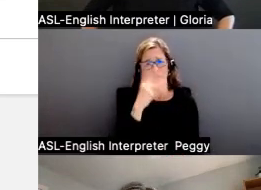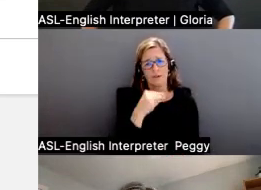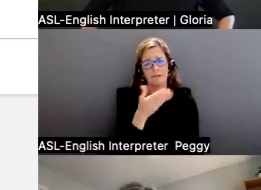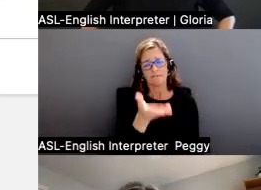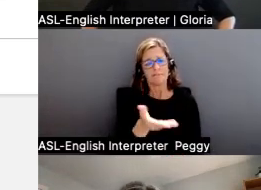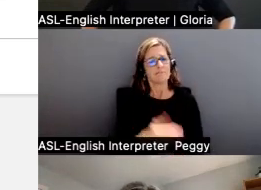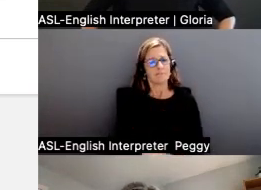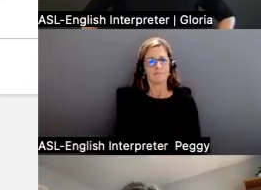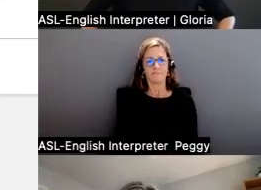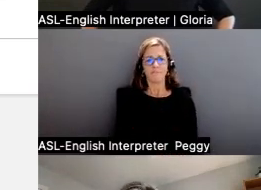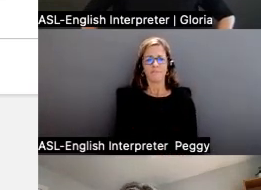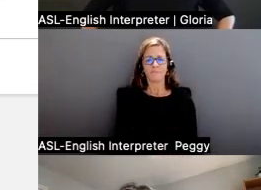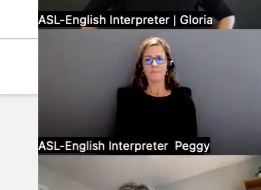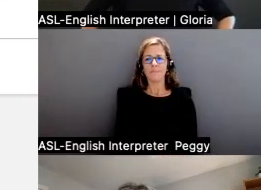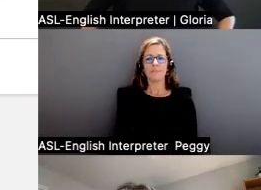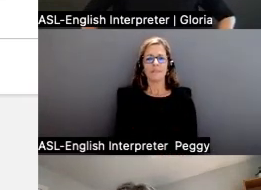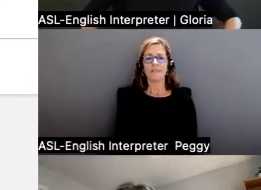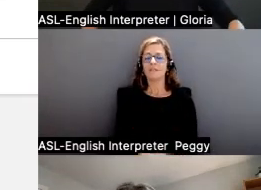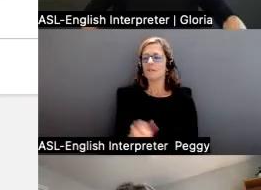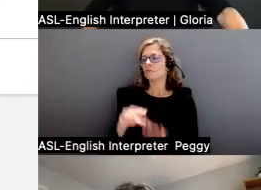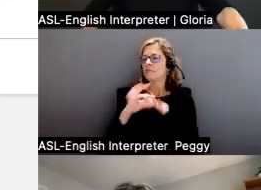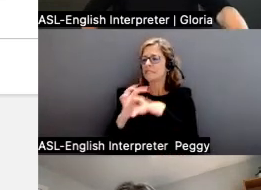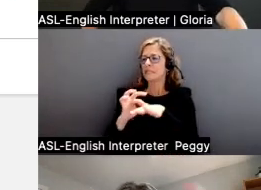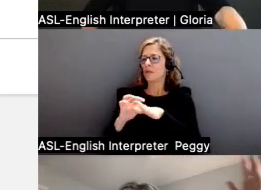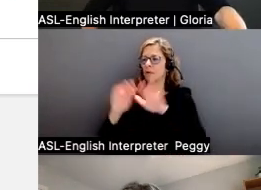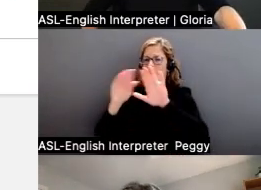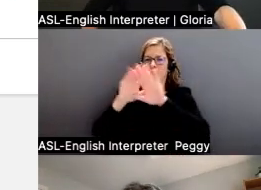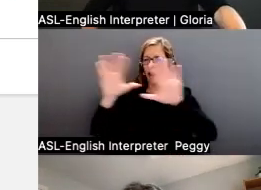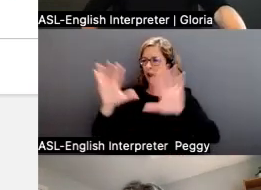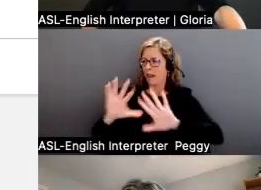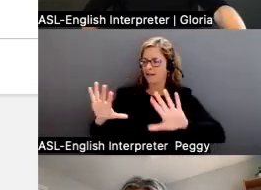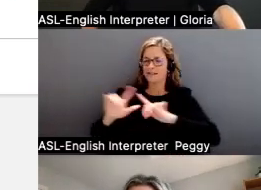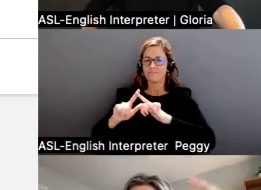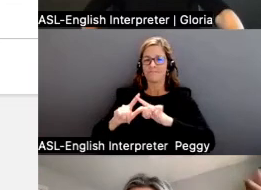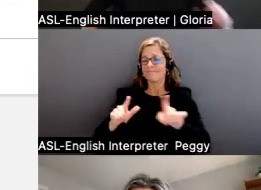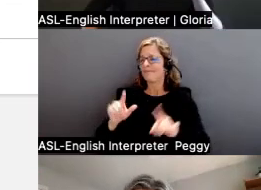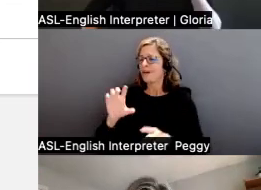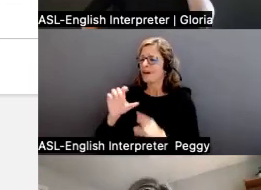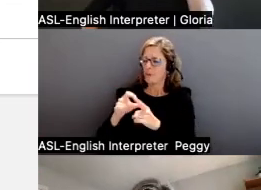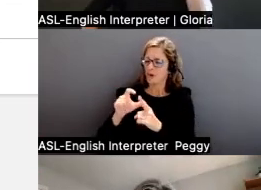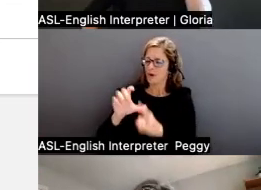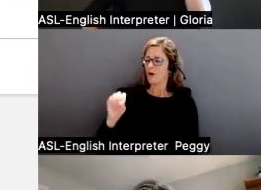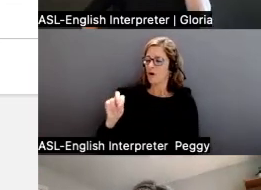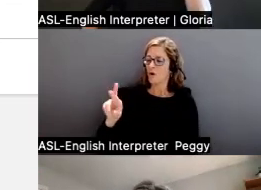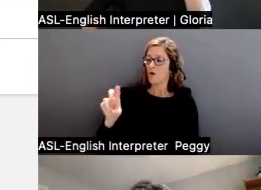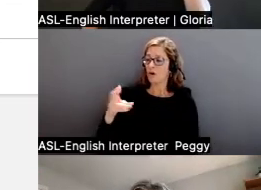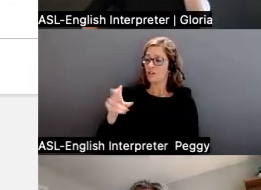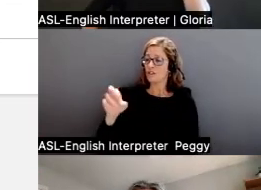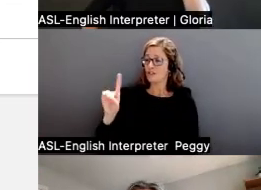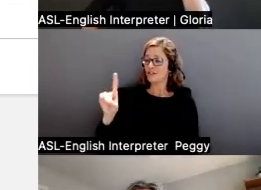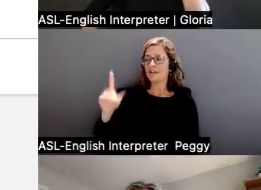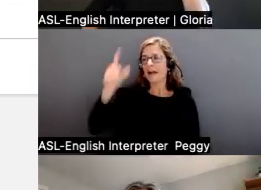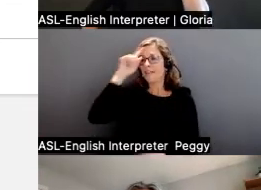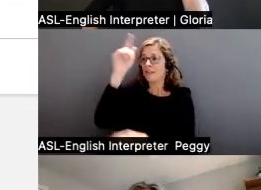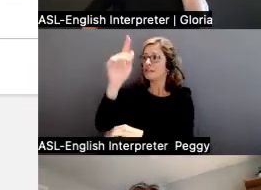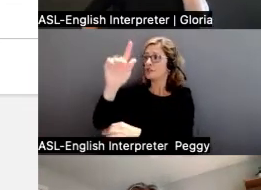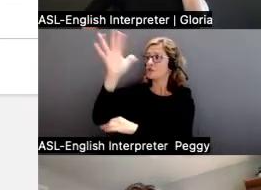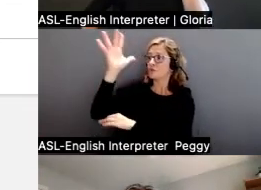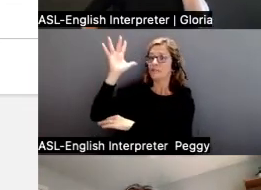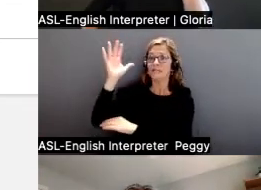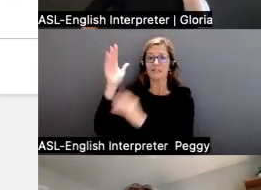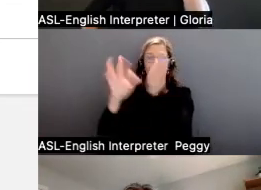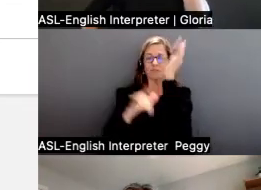kind of content you can find. So content orchard, think of the orchard with all kinds of different trees growing there, different